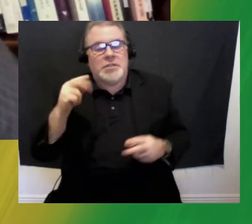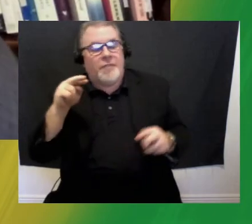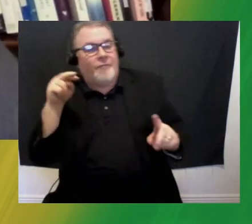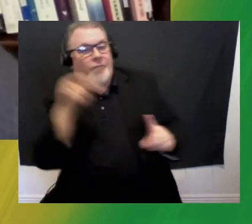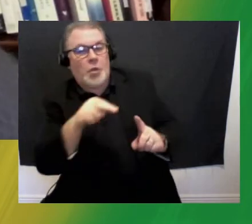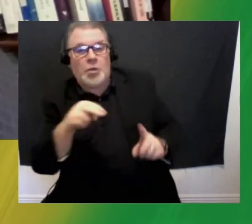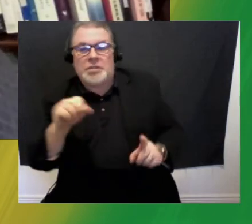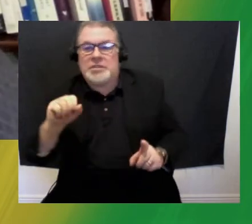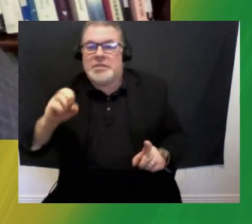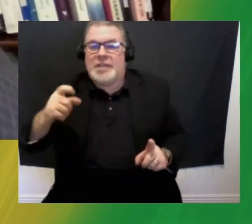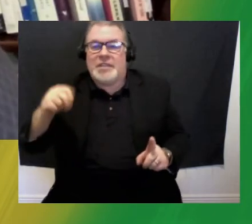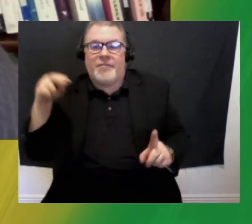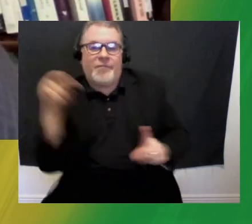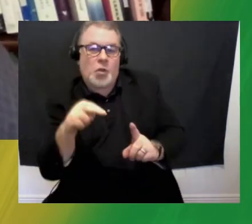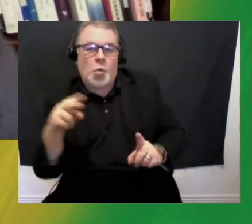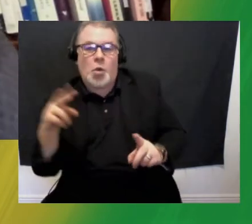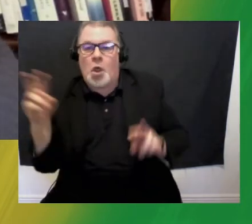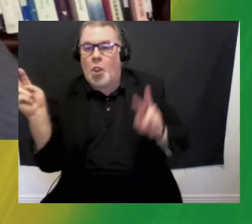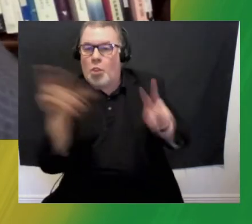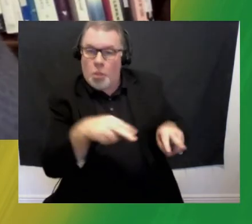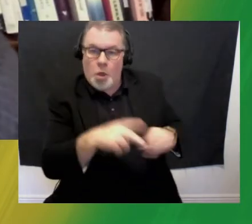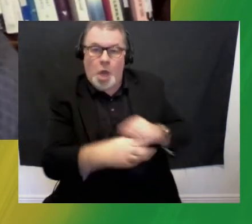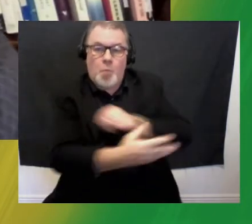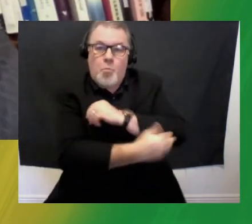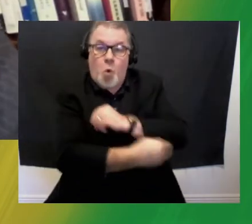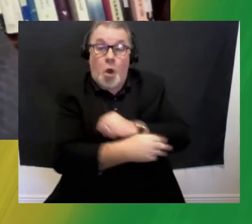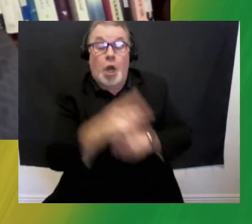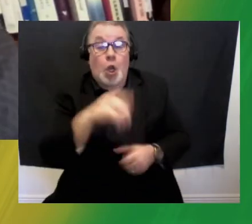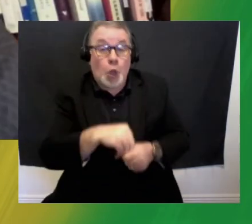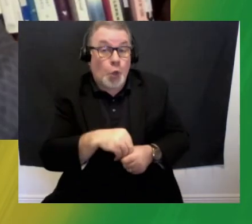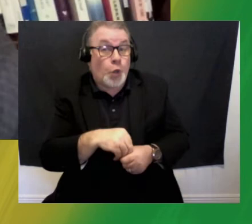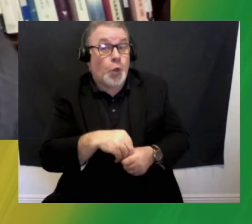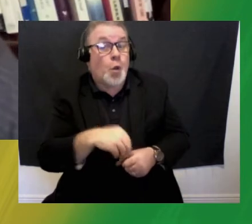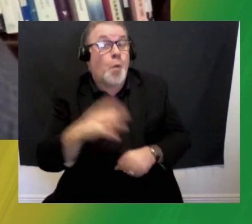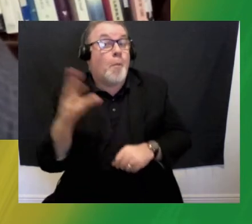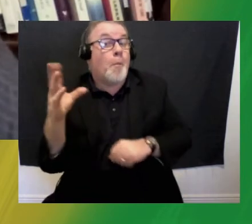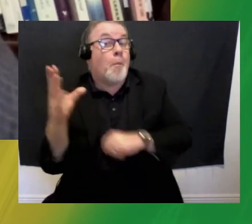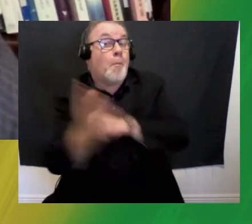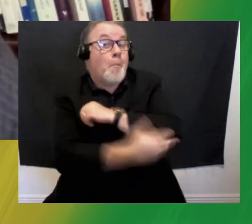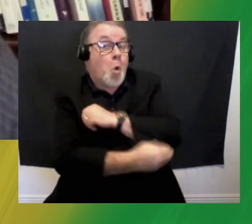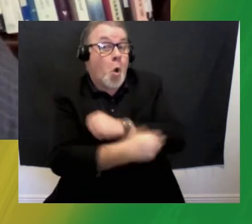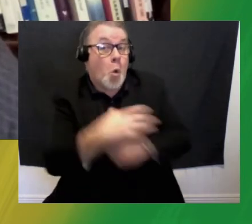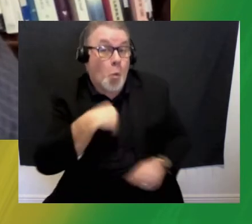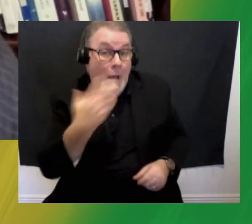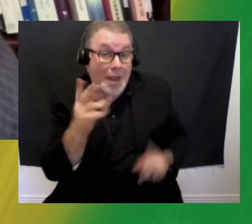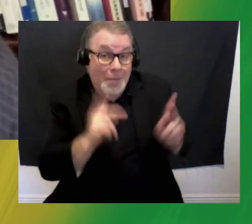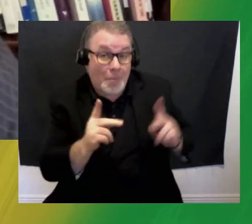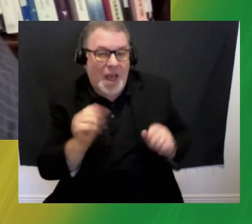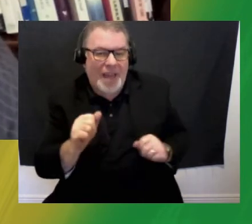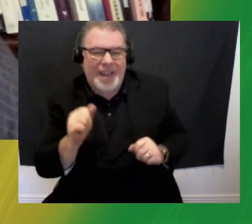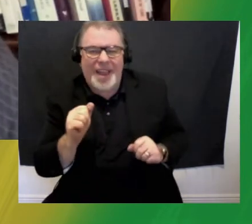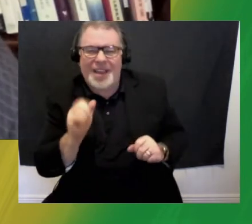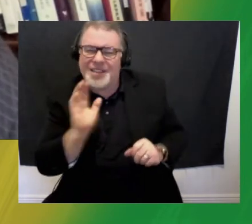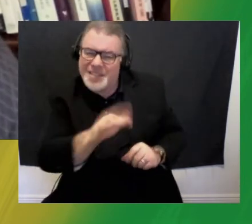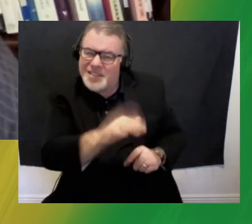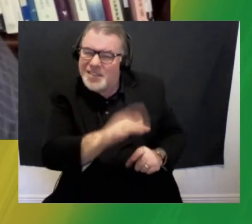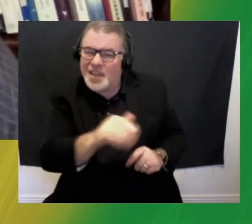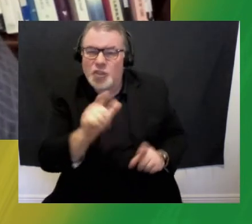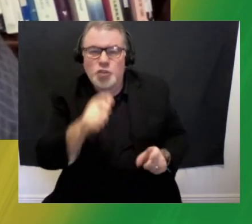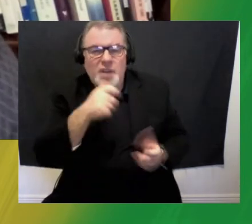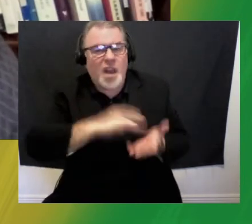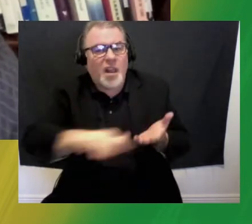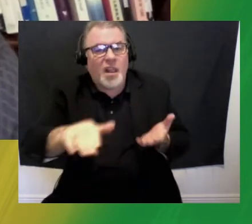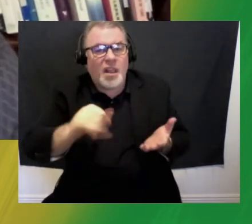views and looking down on poor folks, including poor white folks. I can get on you for that. And I shouldn't let it slide if you